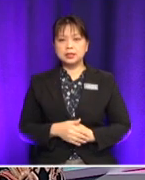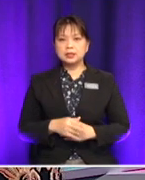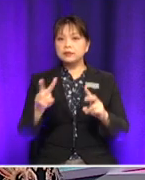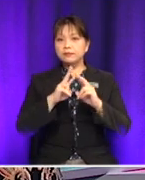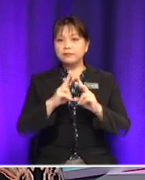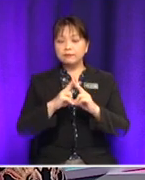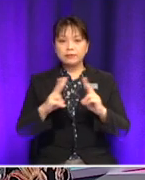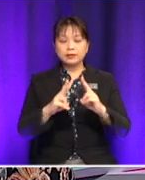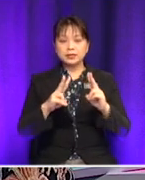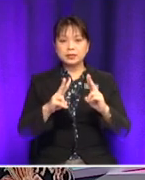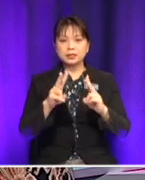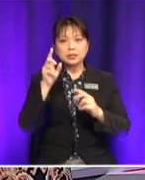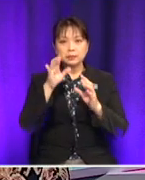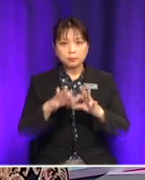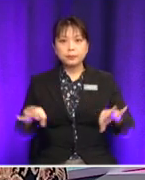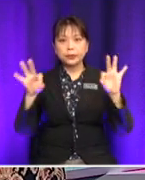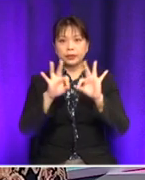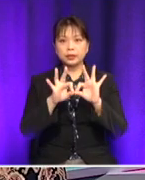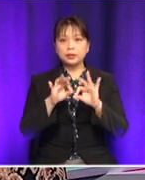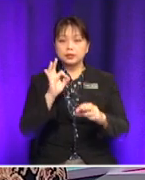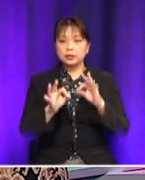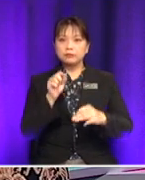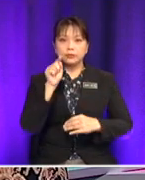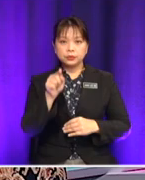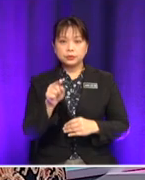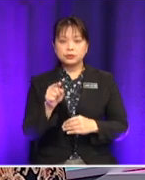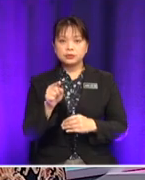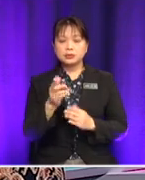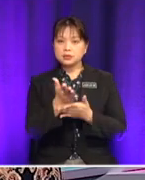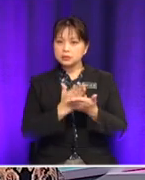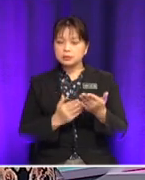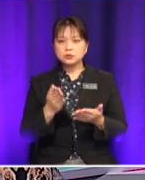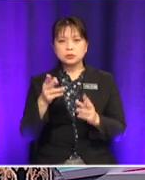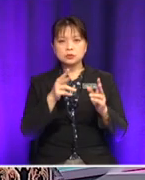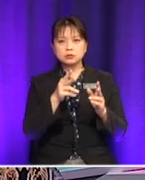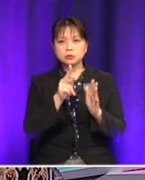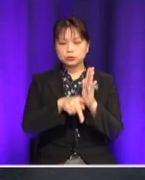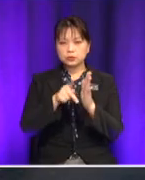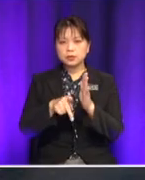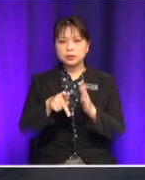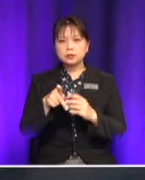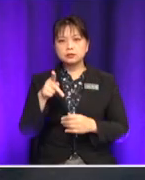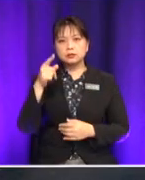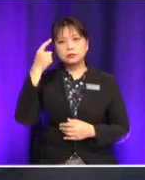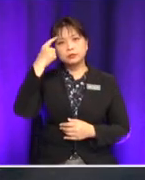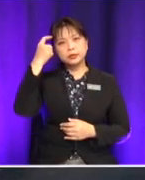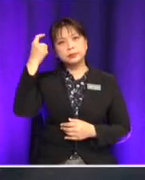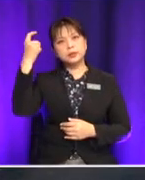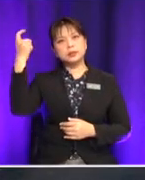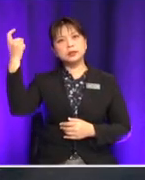is crucial, because if you guys, Shafika, if some of the students tend to have daydreaming or get